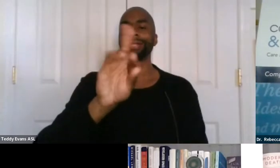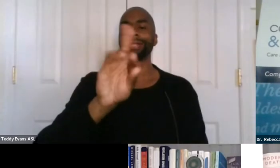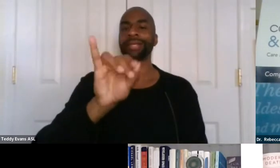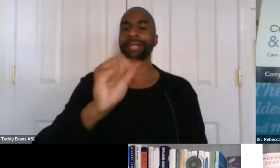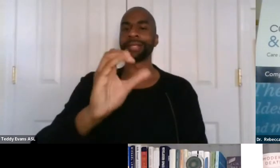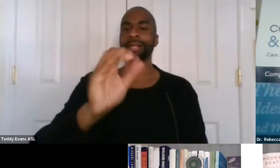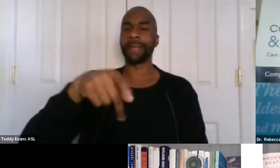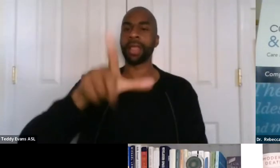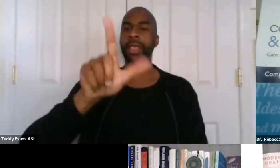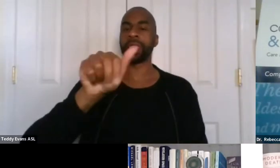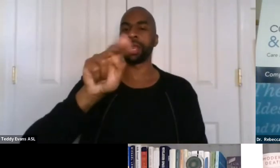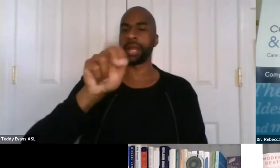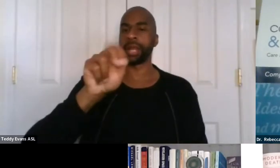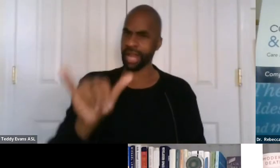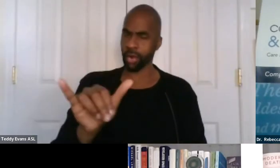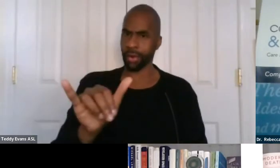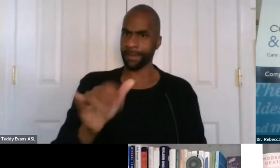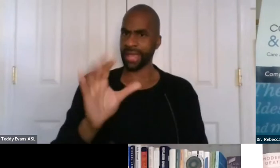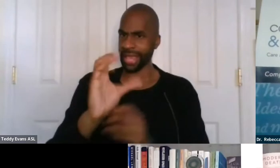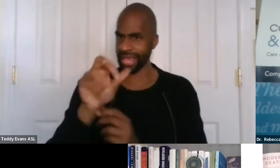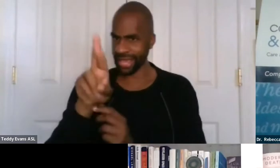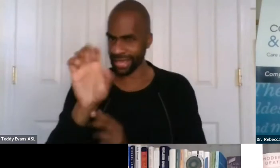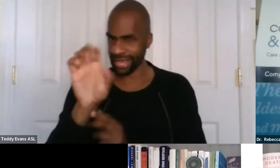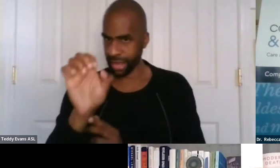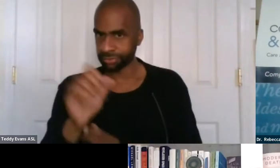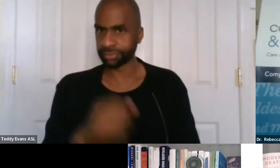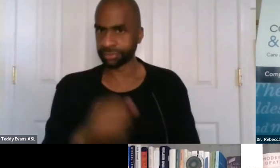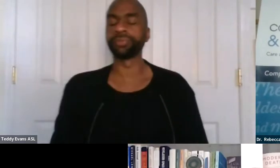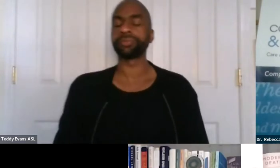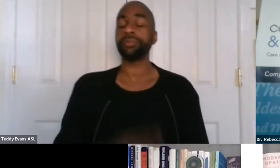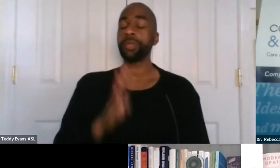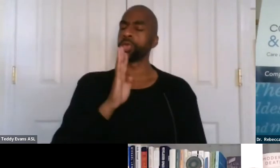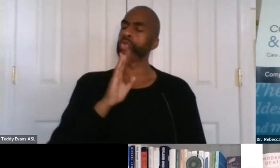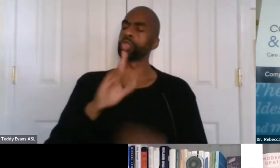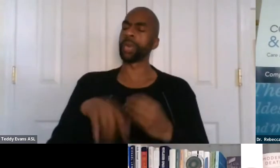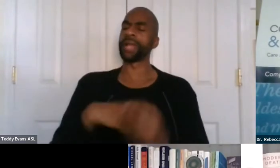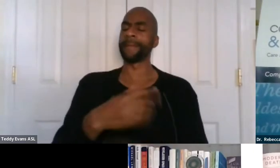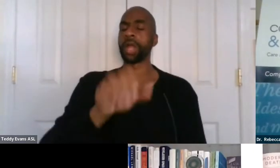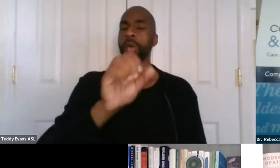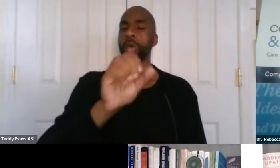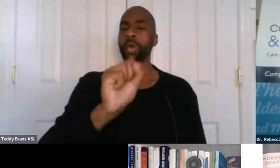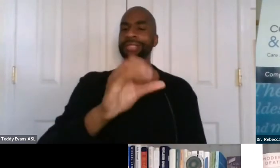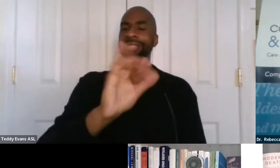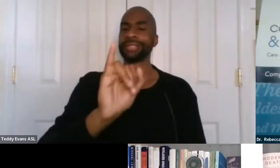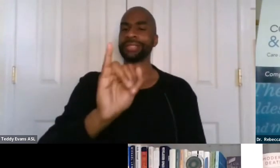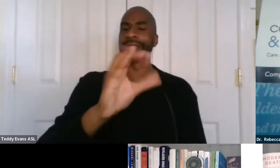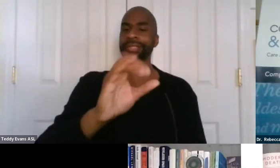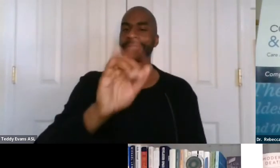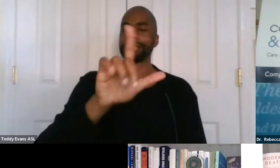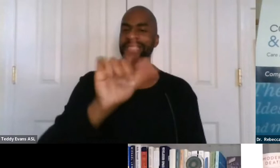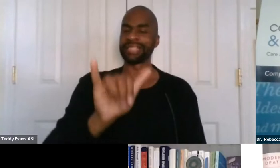care. And you talk a little bit about Cicely Saunders, who was the founder of the hospice movement in this